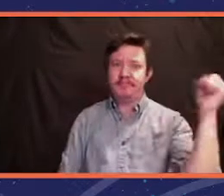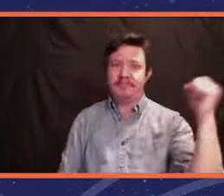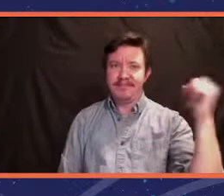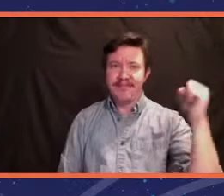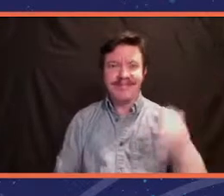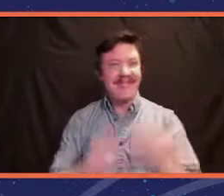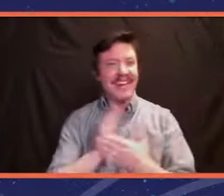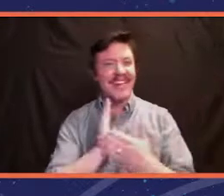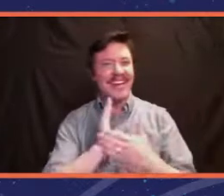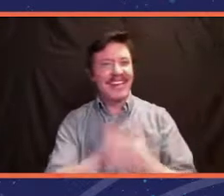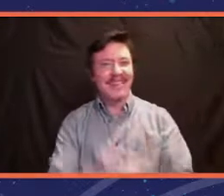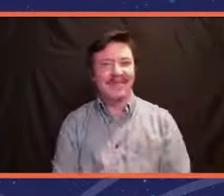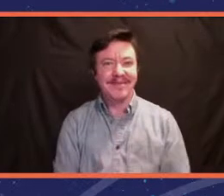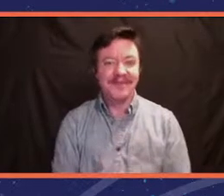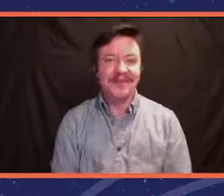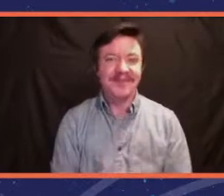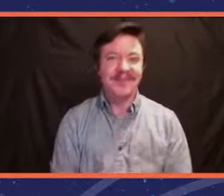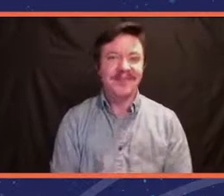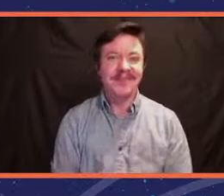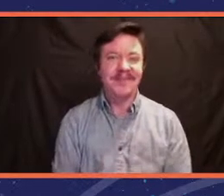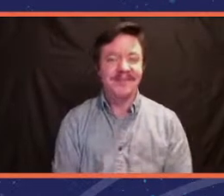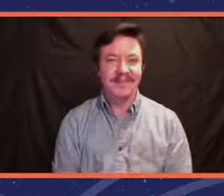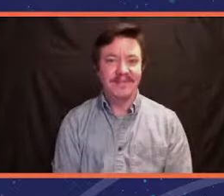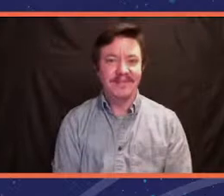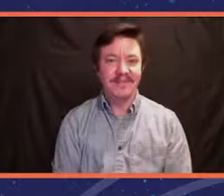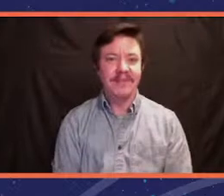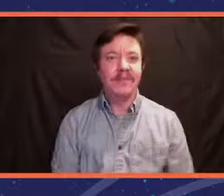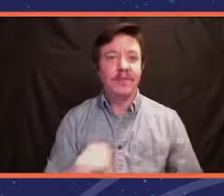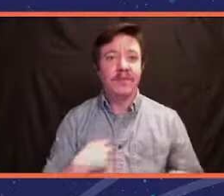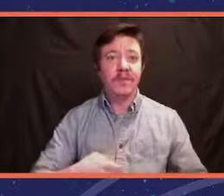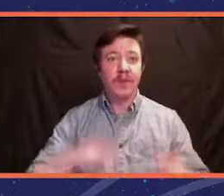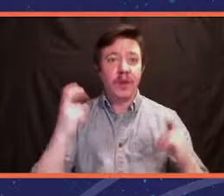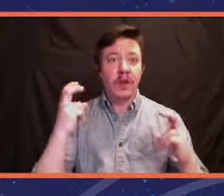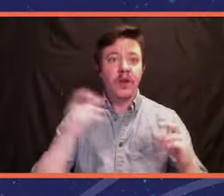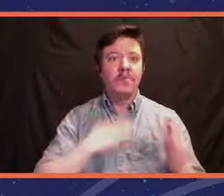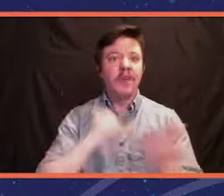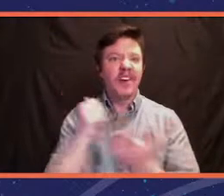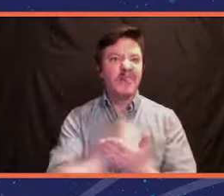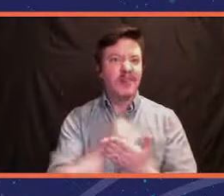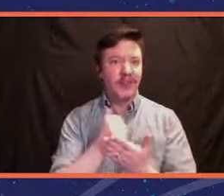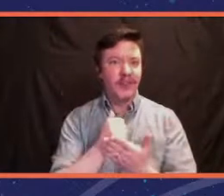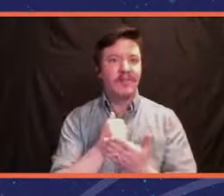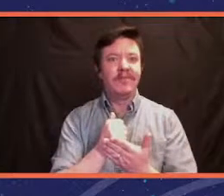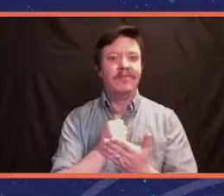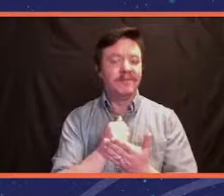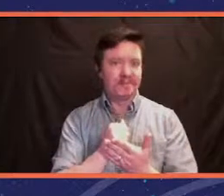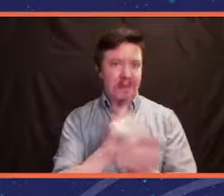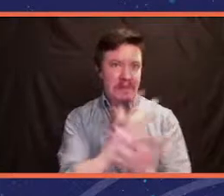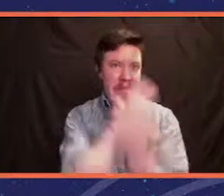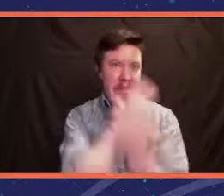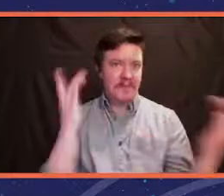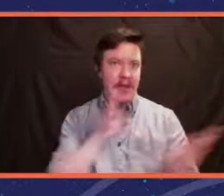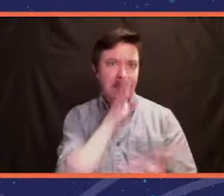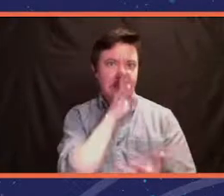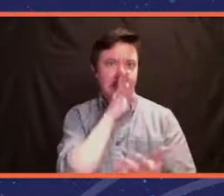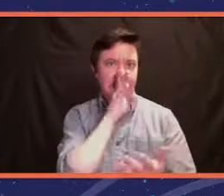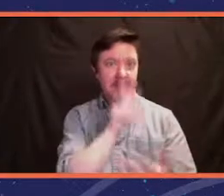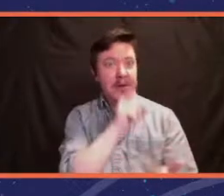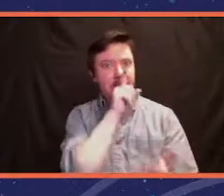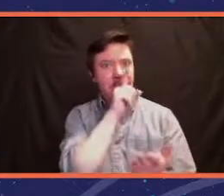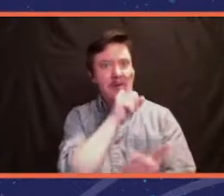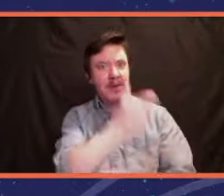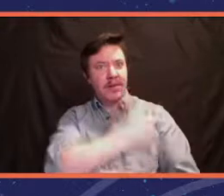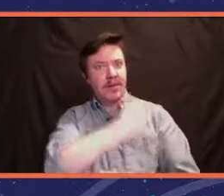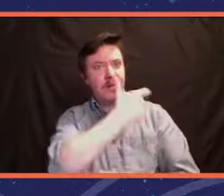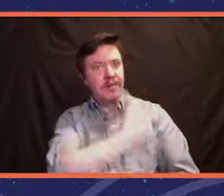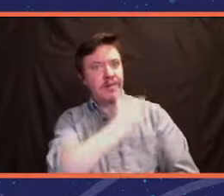right. I'm pulling up my script at the moment so I don't get lost. I got really caught up in that story. I was like really watching those replays.